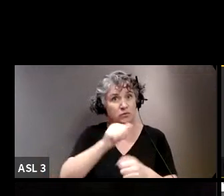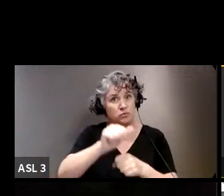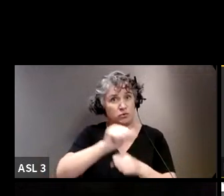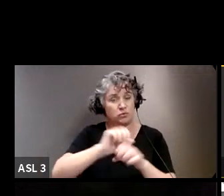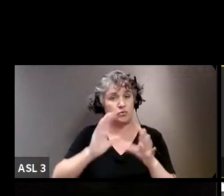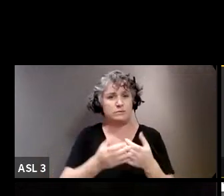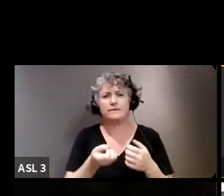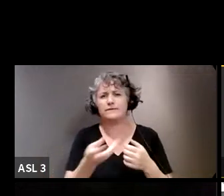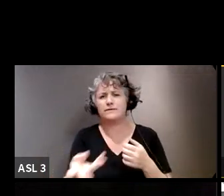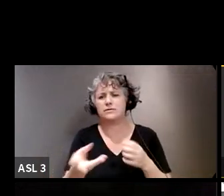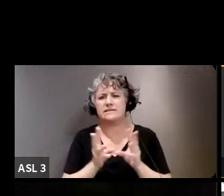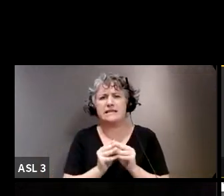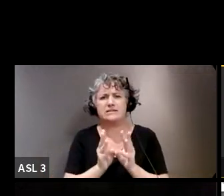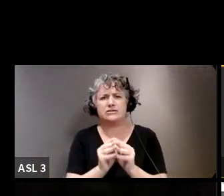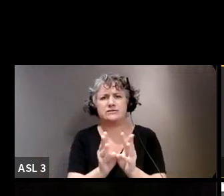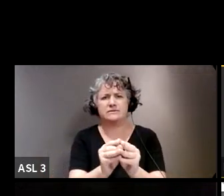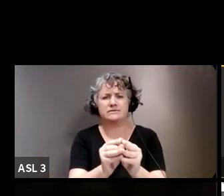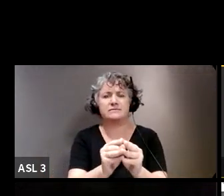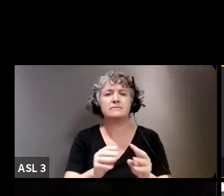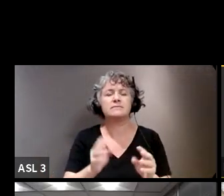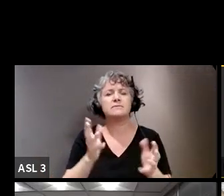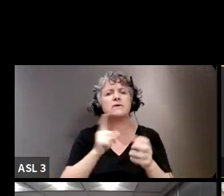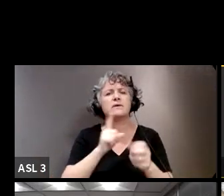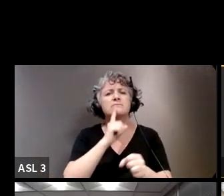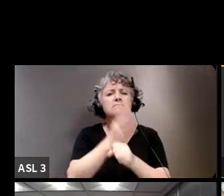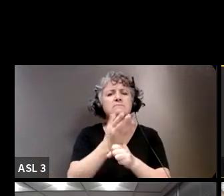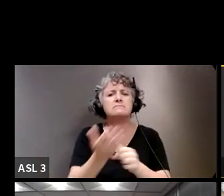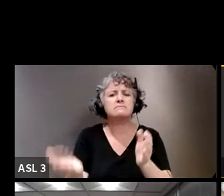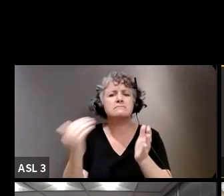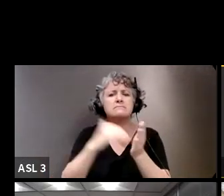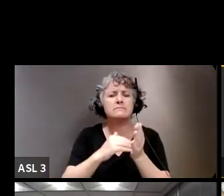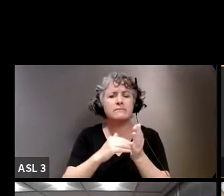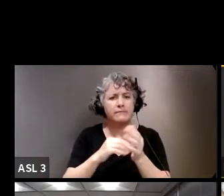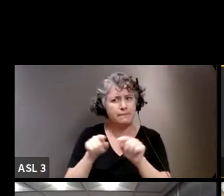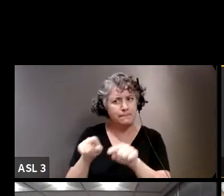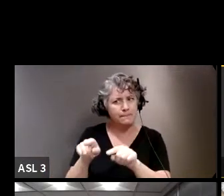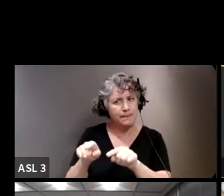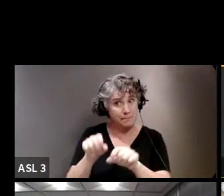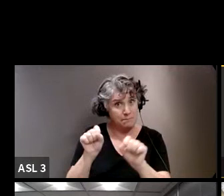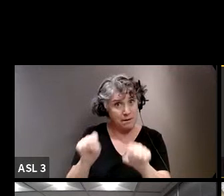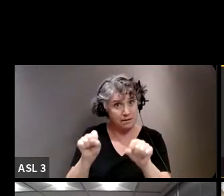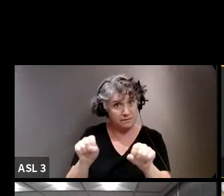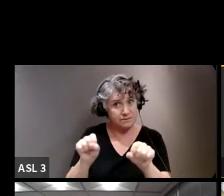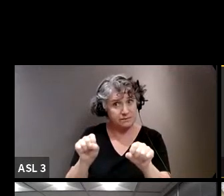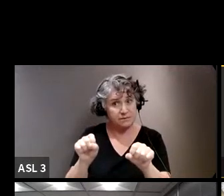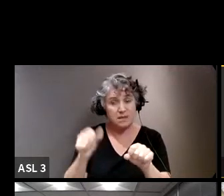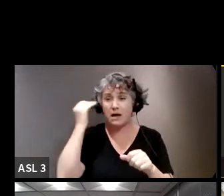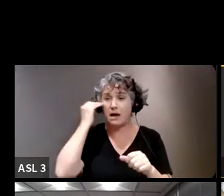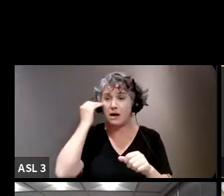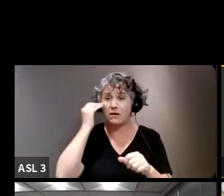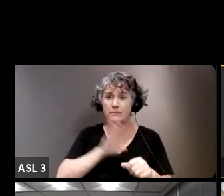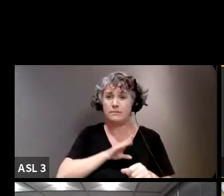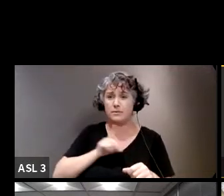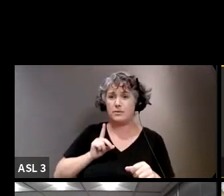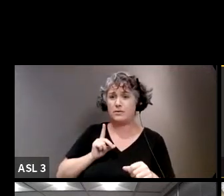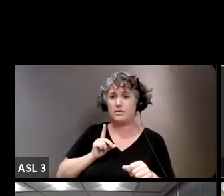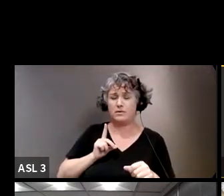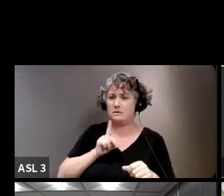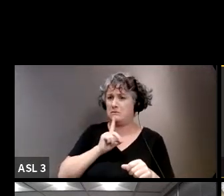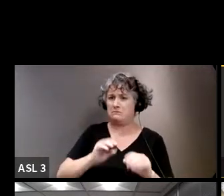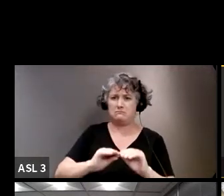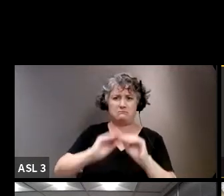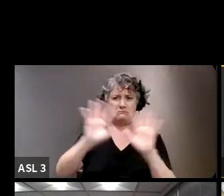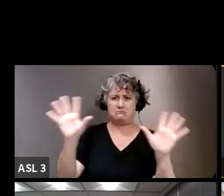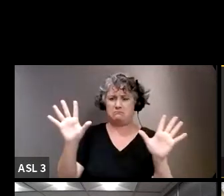sessions and i just wanted to reconfirm that uh that would be possible i know that uh this board has been very transparent